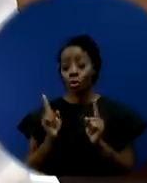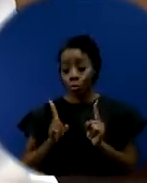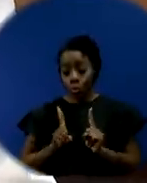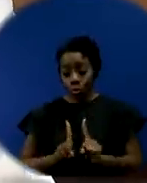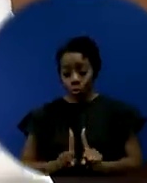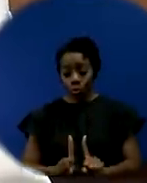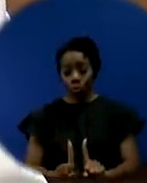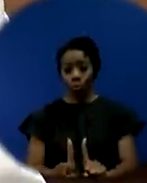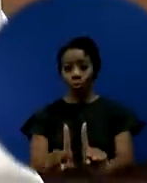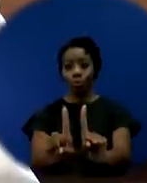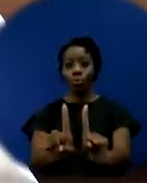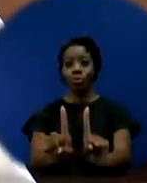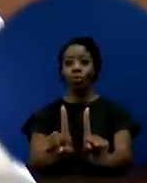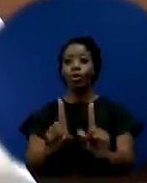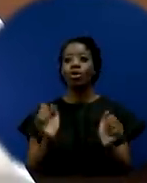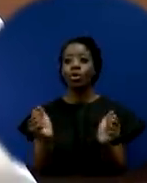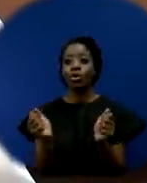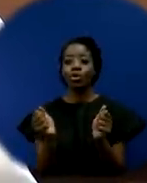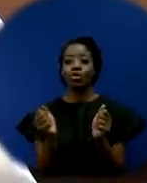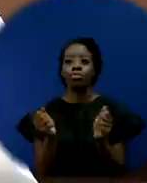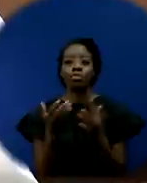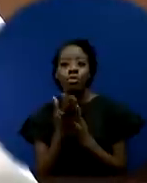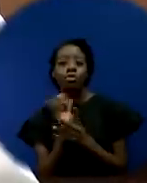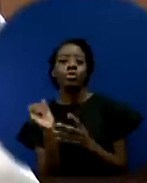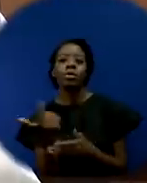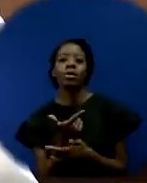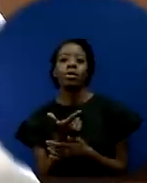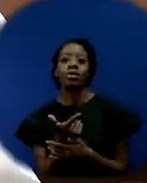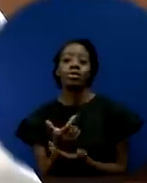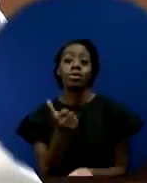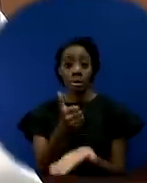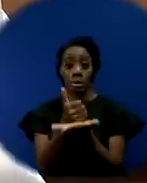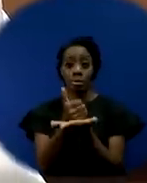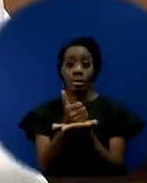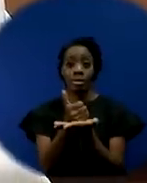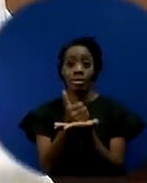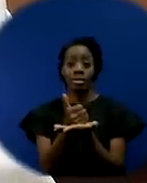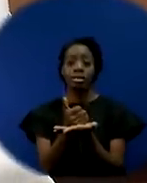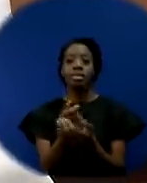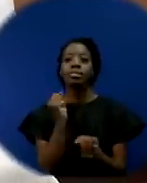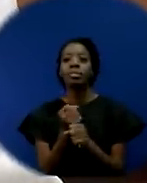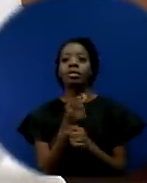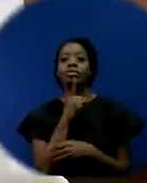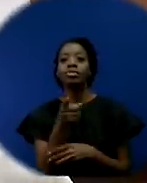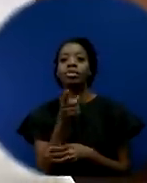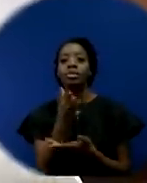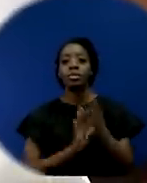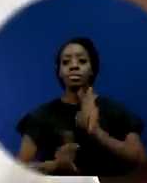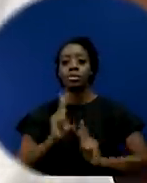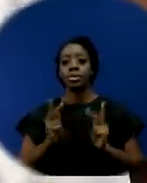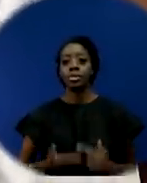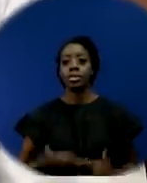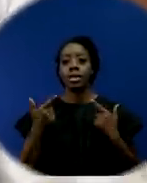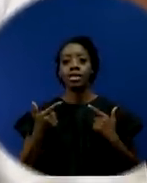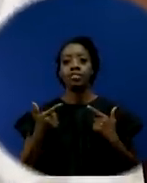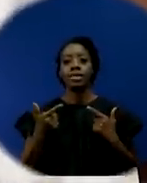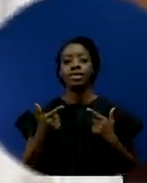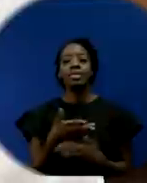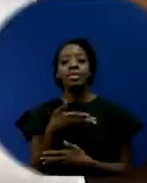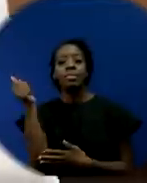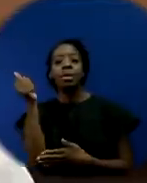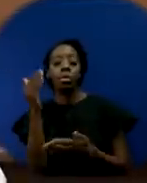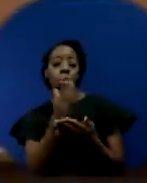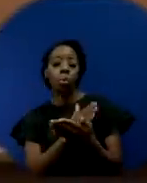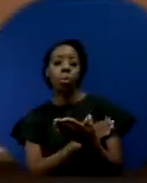all, that you will be with us and help us to ensure that somebody's life is made better because you placed us in this